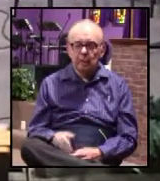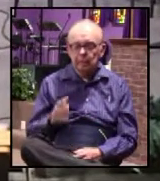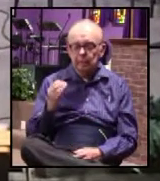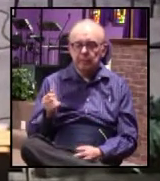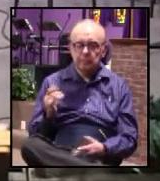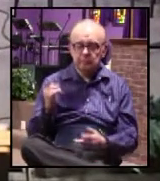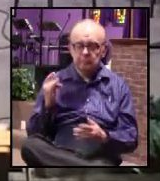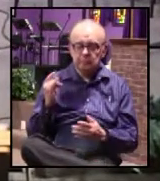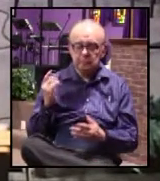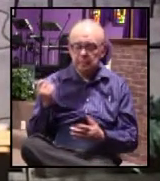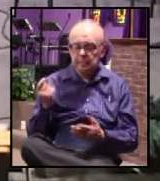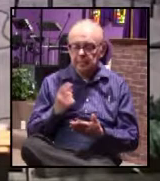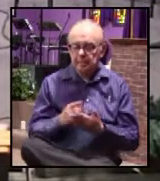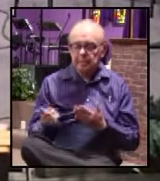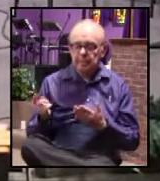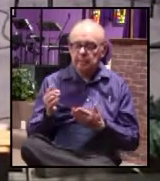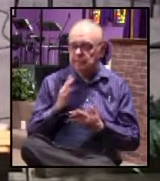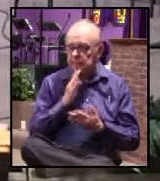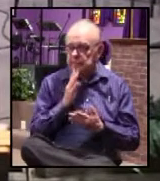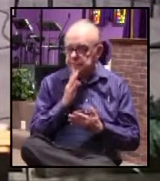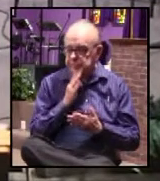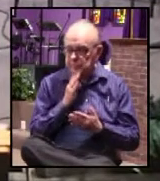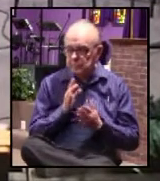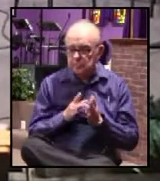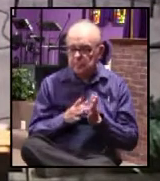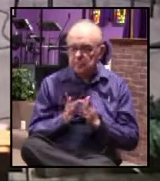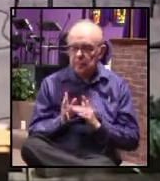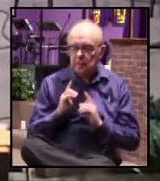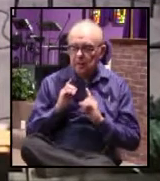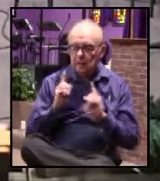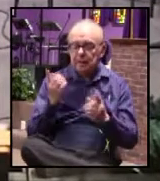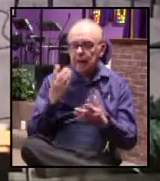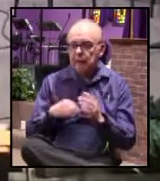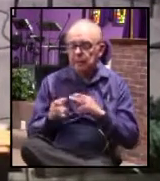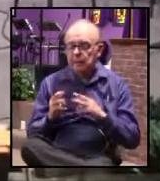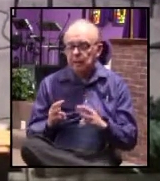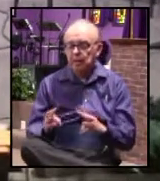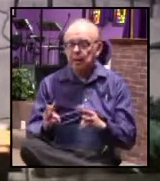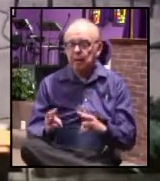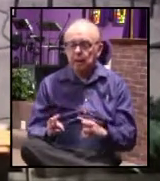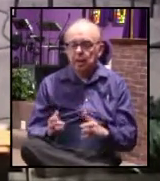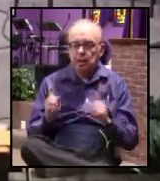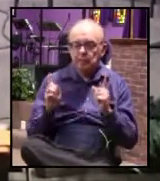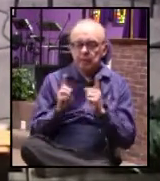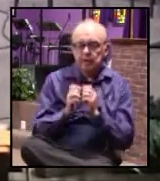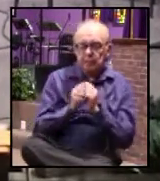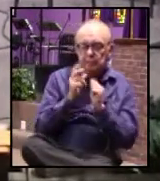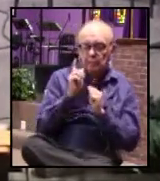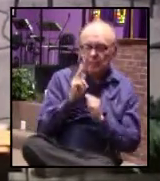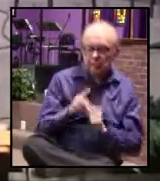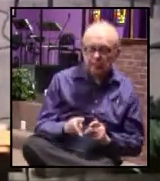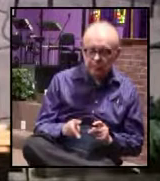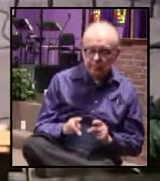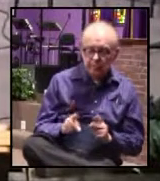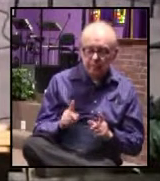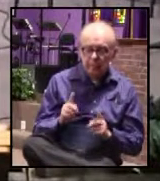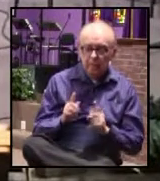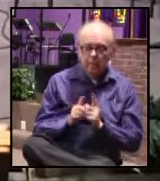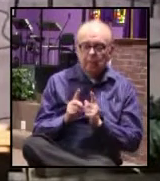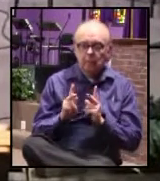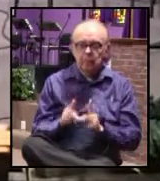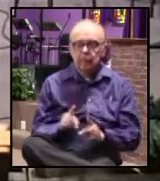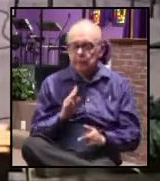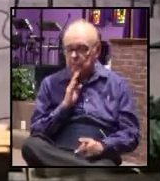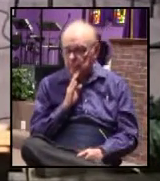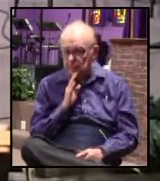Because the last 2 weeks we talked about Jesus going out of his way, speaking to one person, and that one person that he